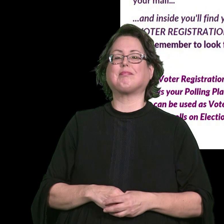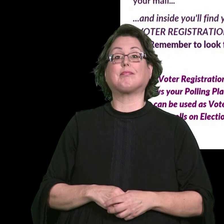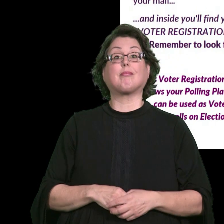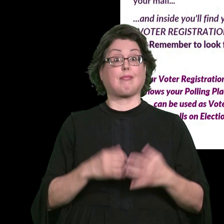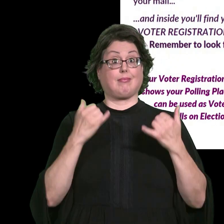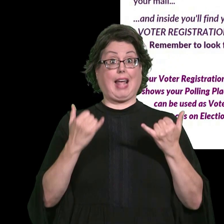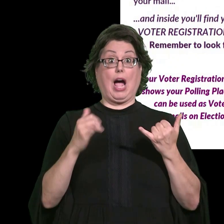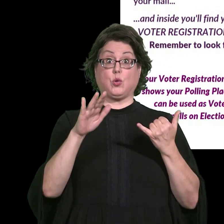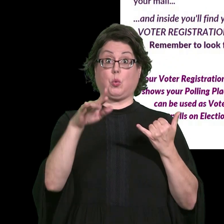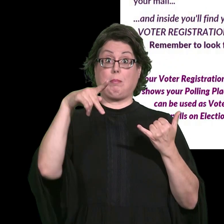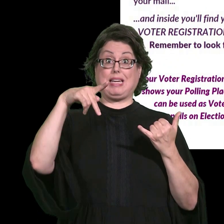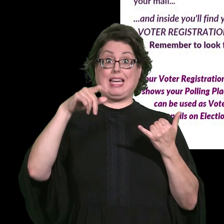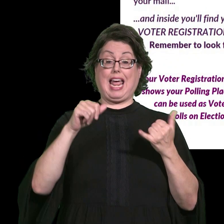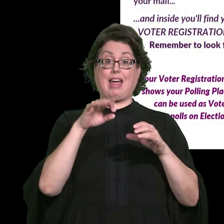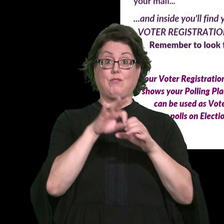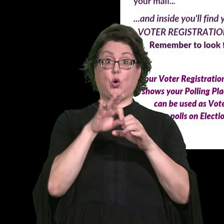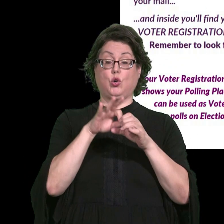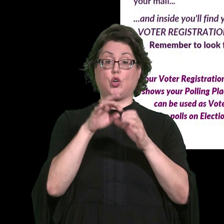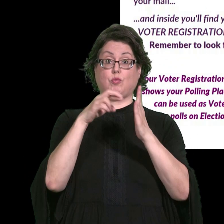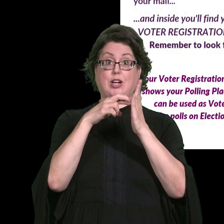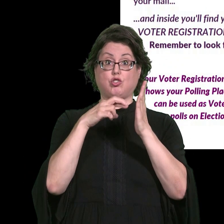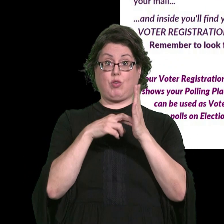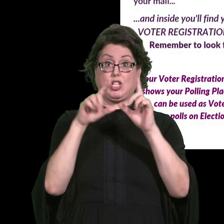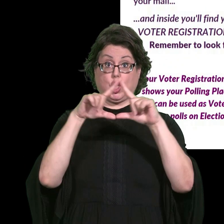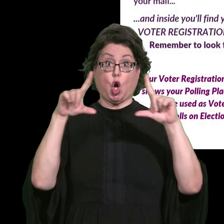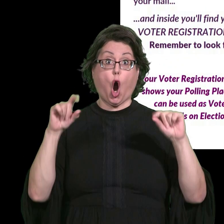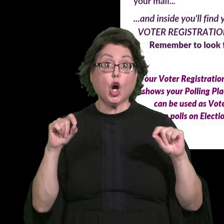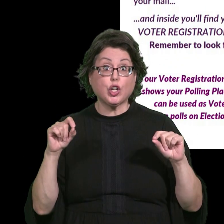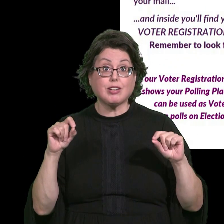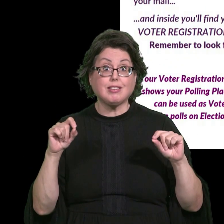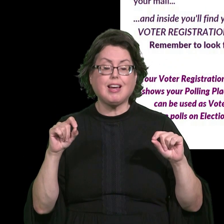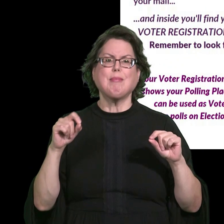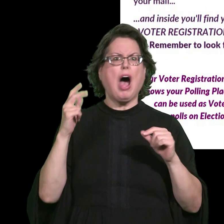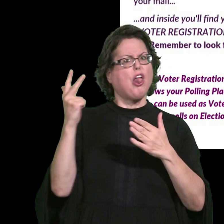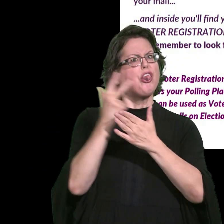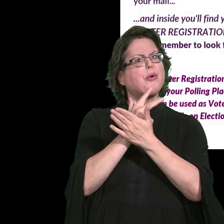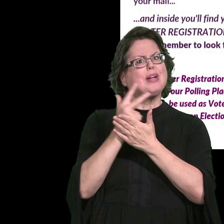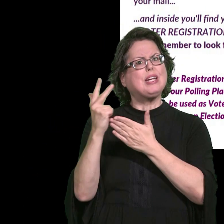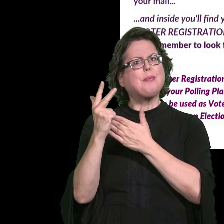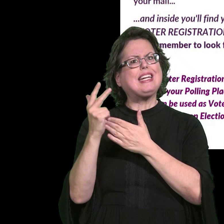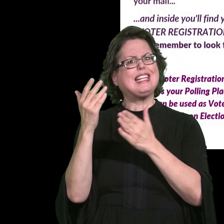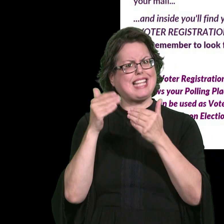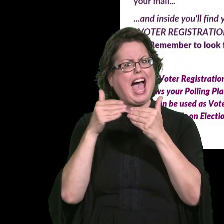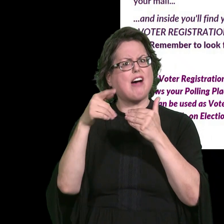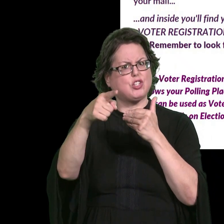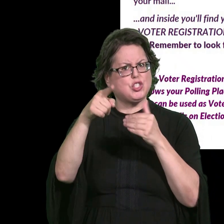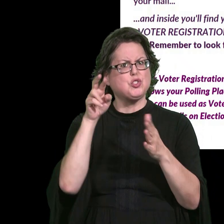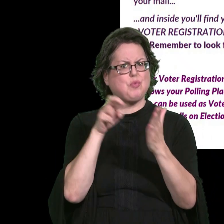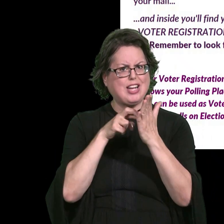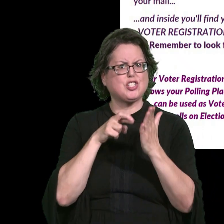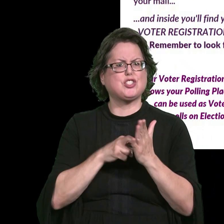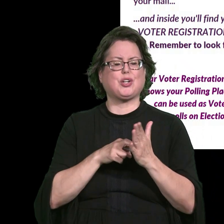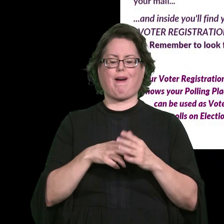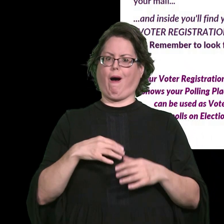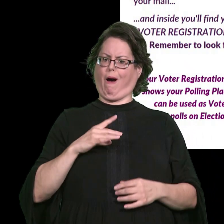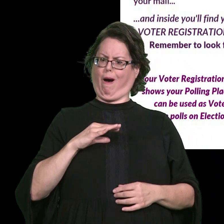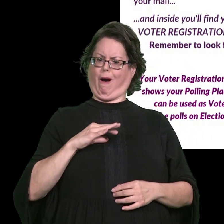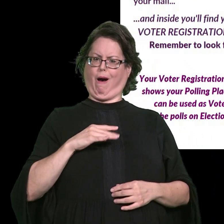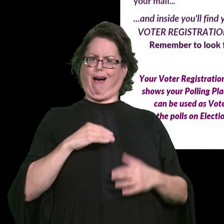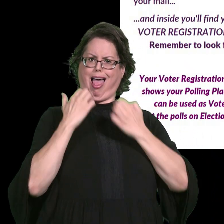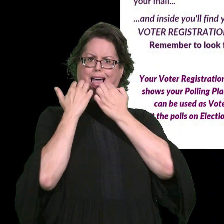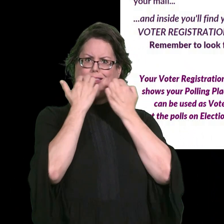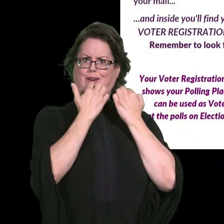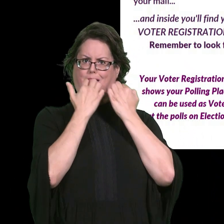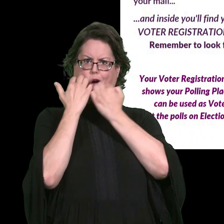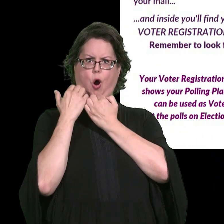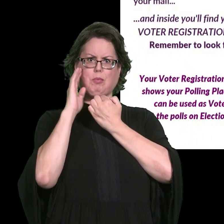Now for your Pennsylvania voter registration card. In about 3 weeks after you register to vote, this official-looking envelope will arrive in your